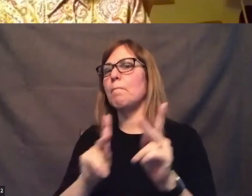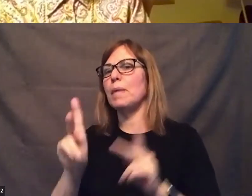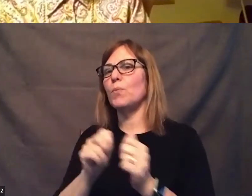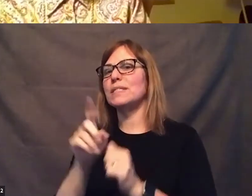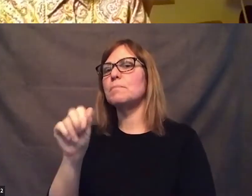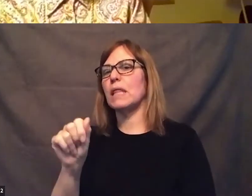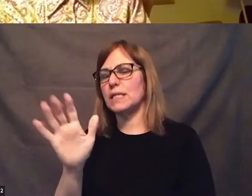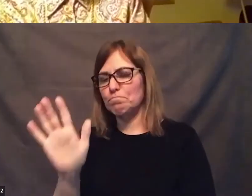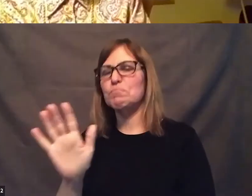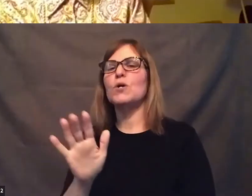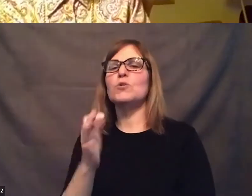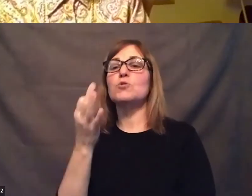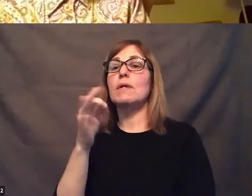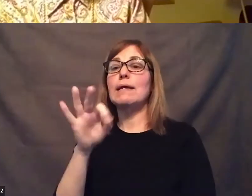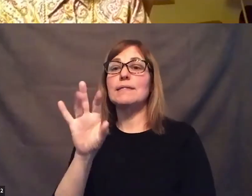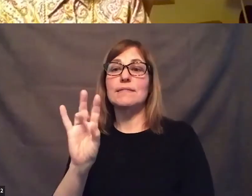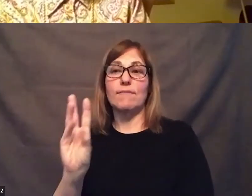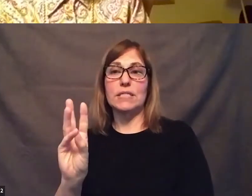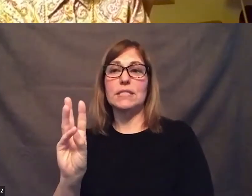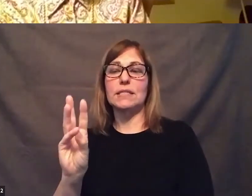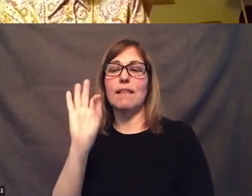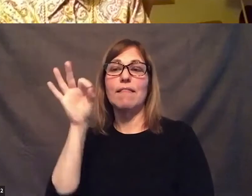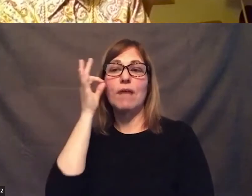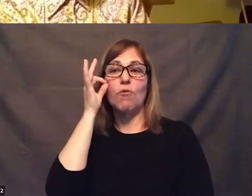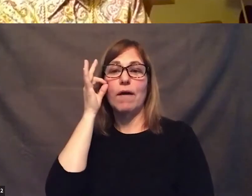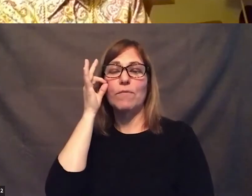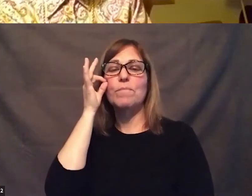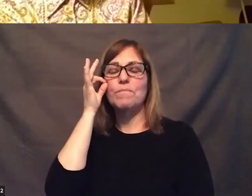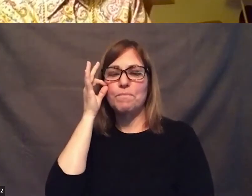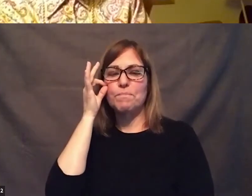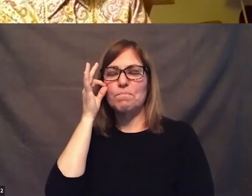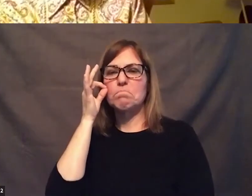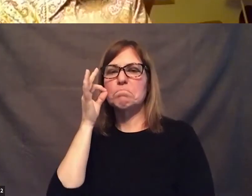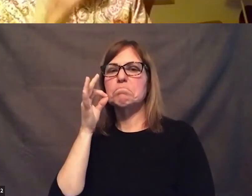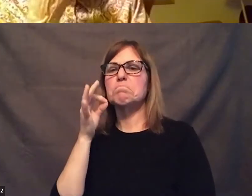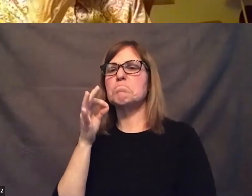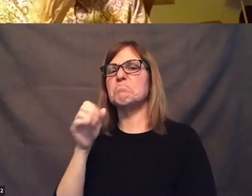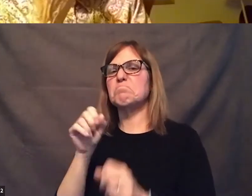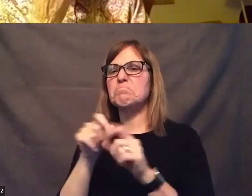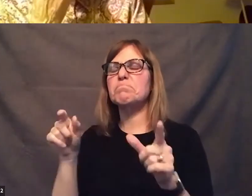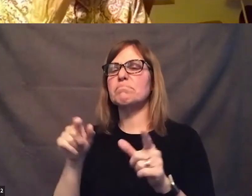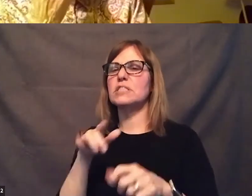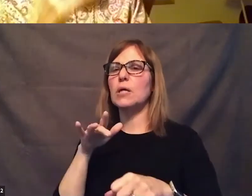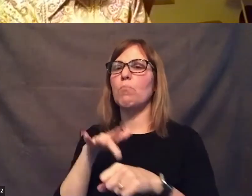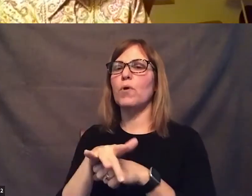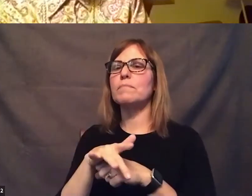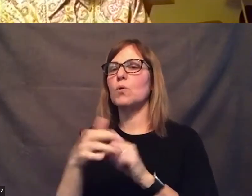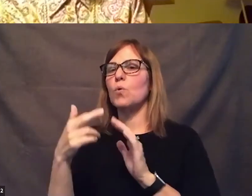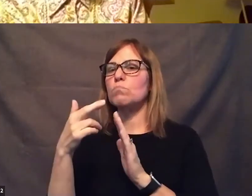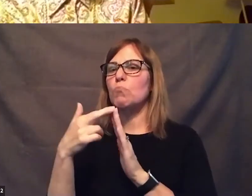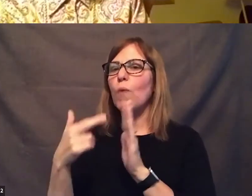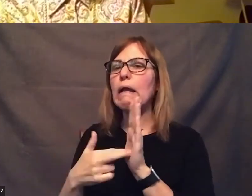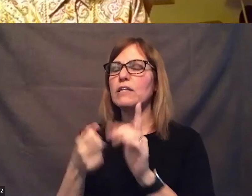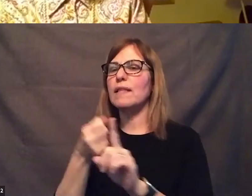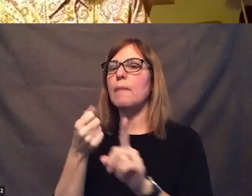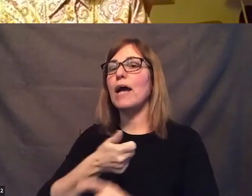In 1976, the federal government issued some preliminary regulations impacting transportation and